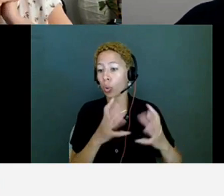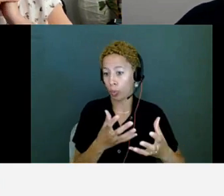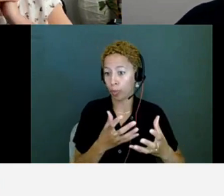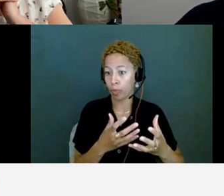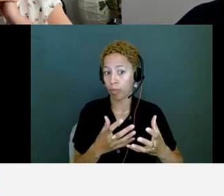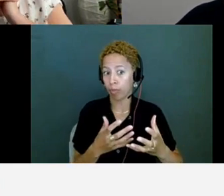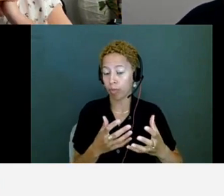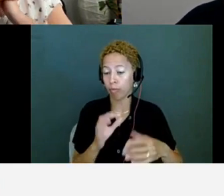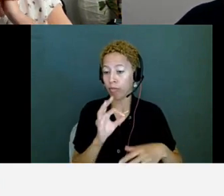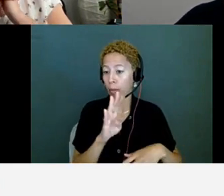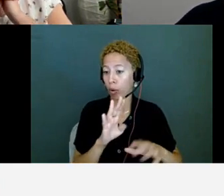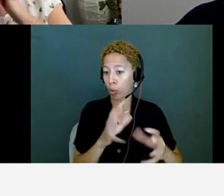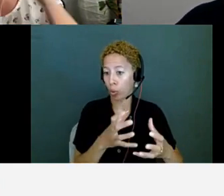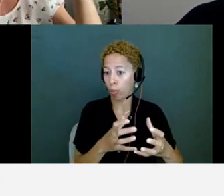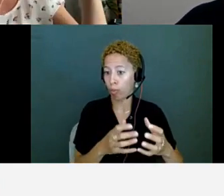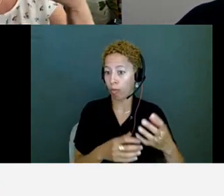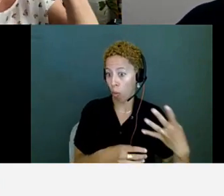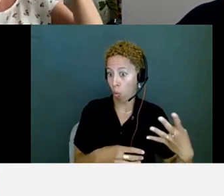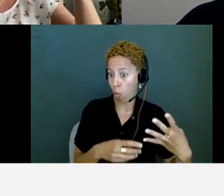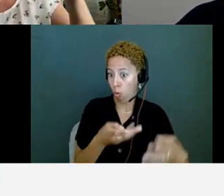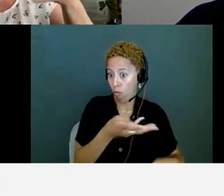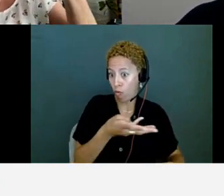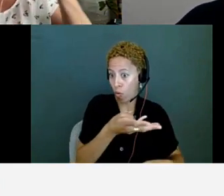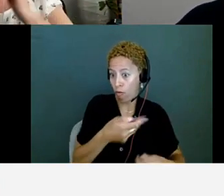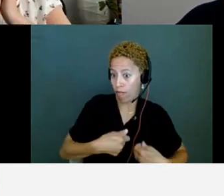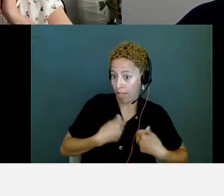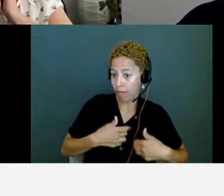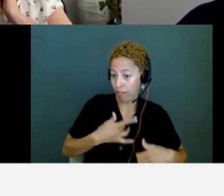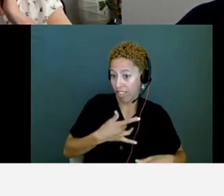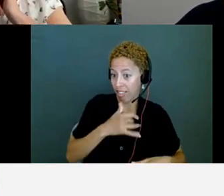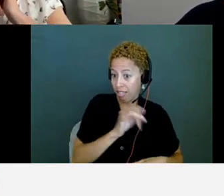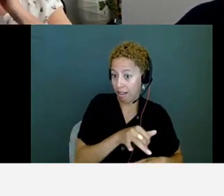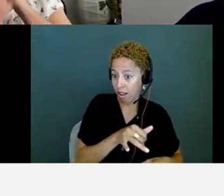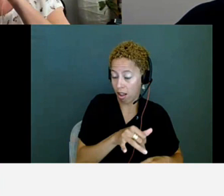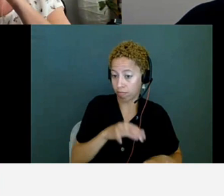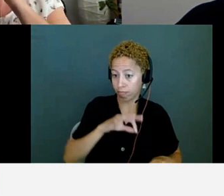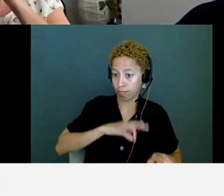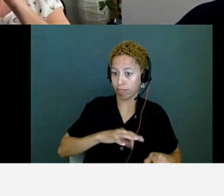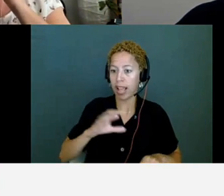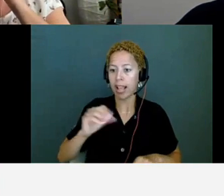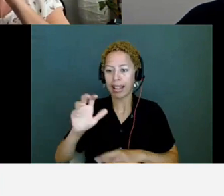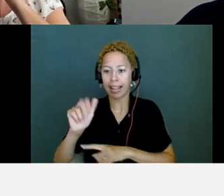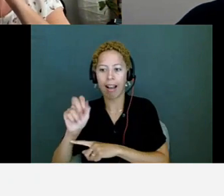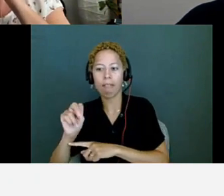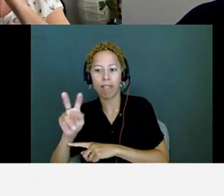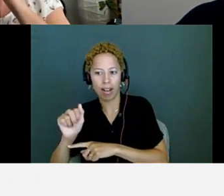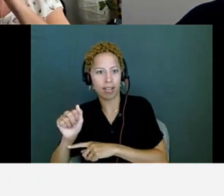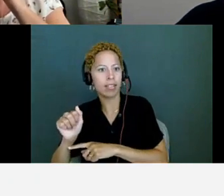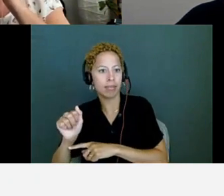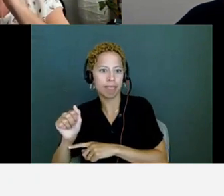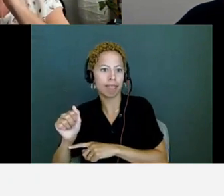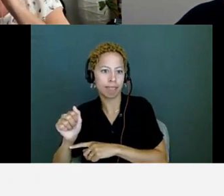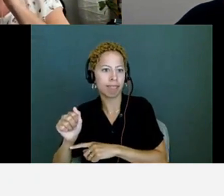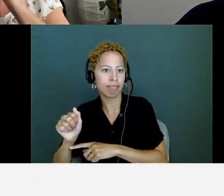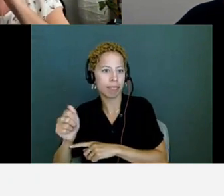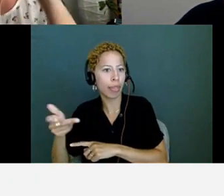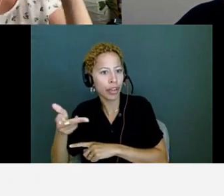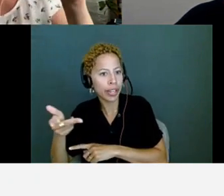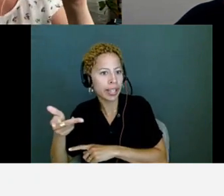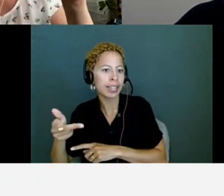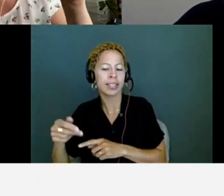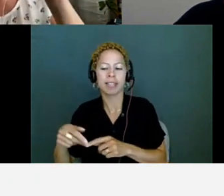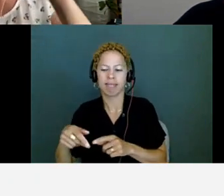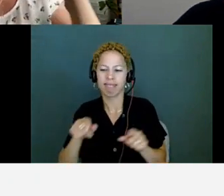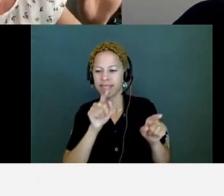Canva also a useful tool as well. So I'm glad to see that you're sharing and picking up some of the tips and suggestions here as well. And